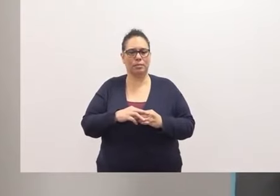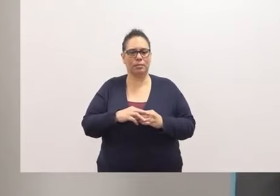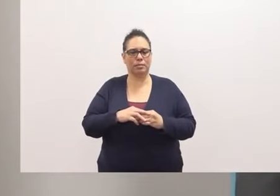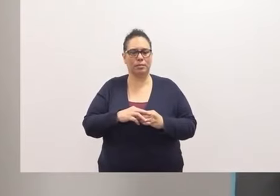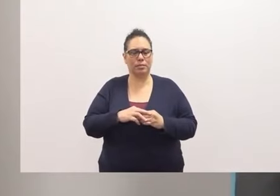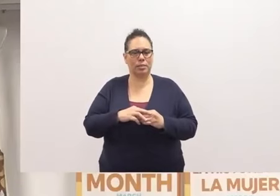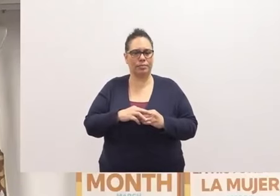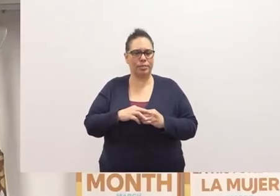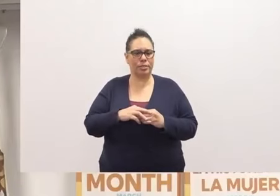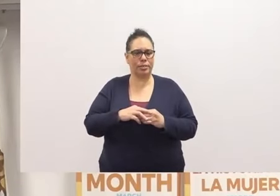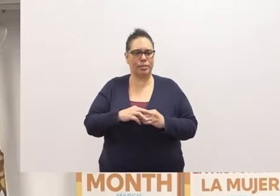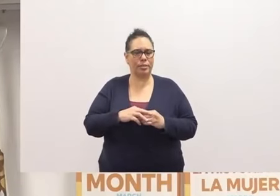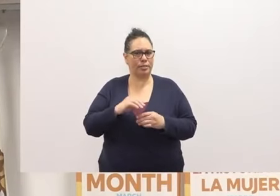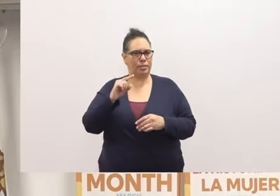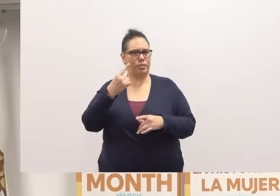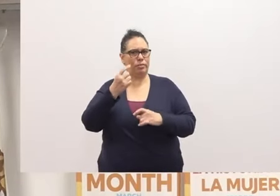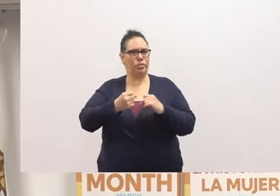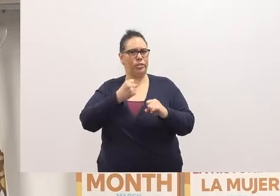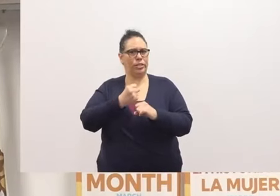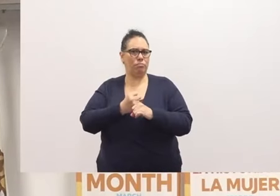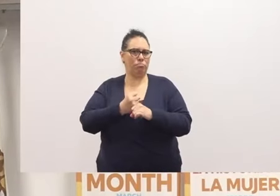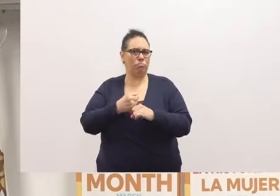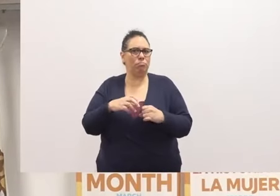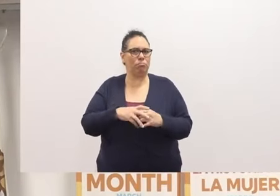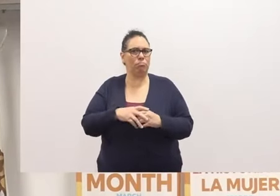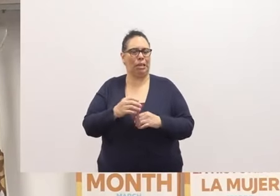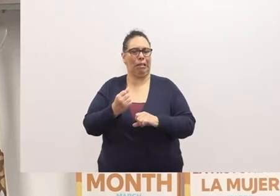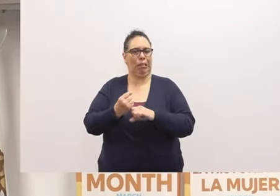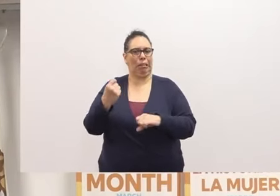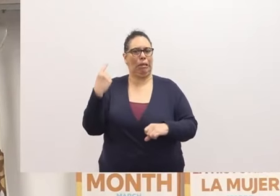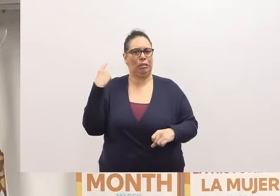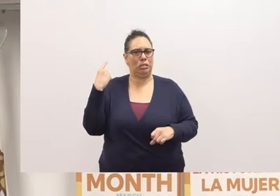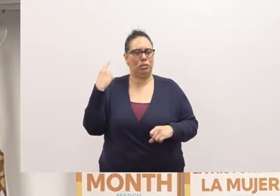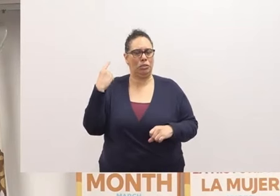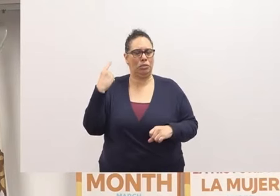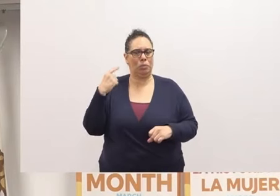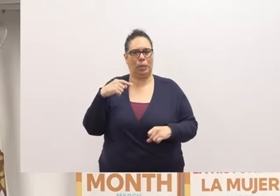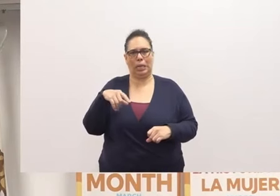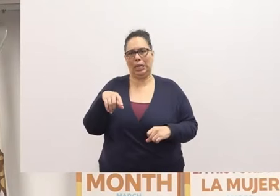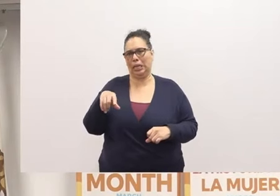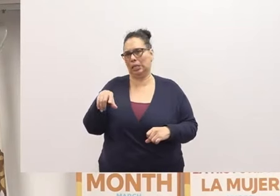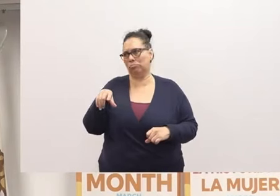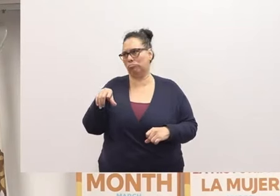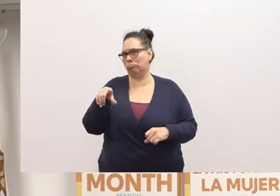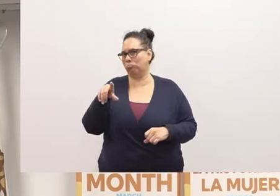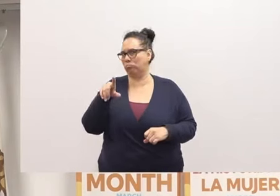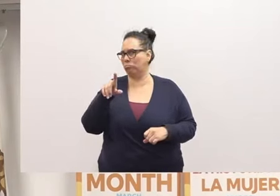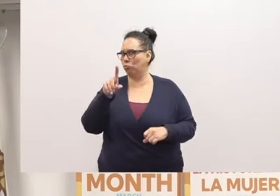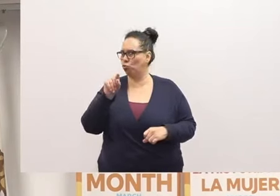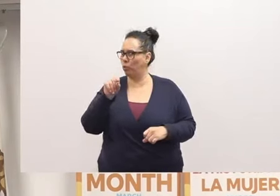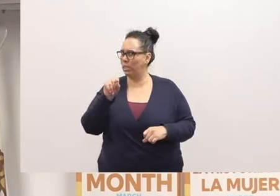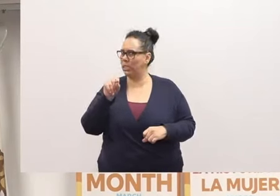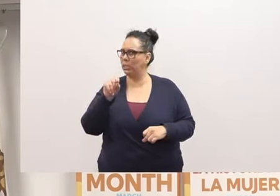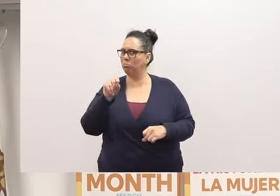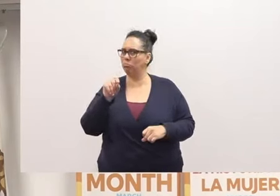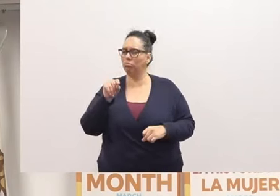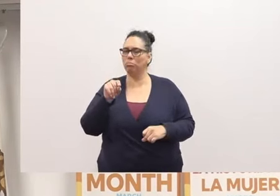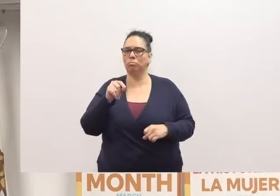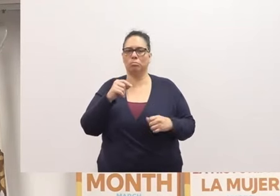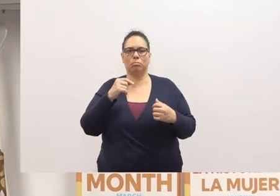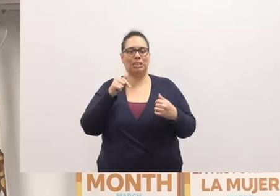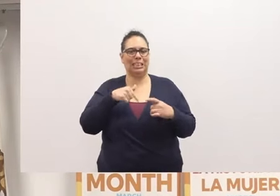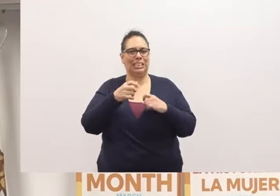This is the first year with 100%. Last year we had 20 of 22 schools. This year is 22 out of